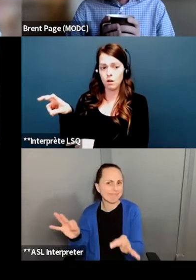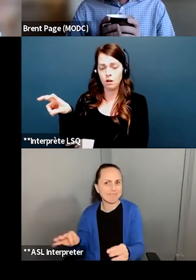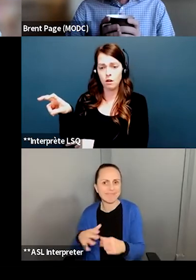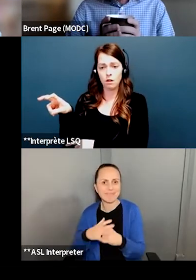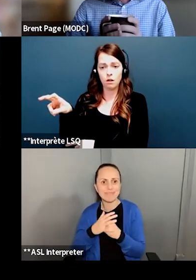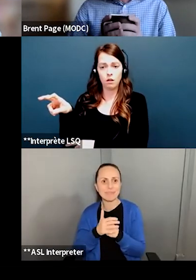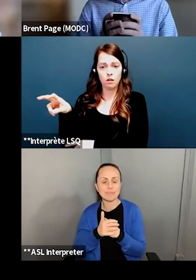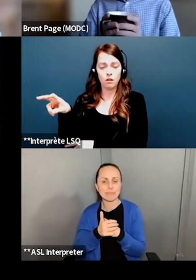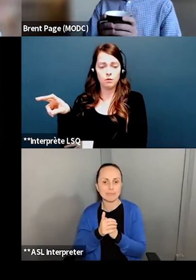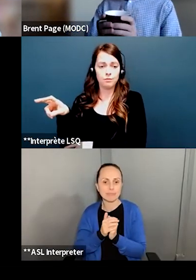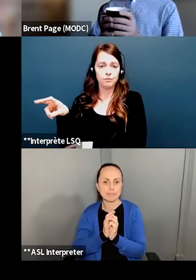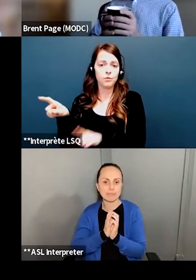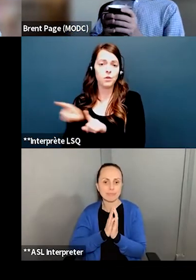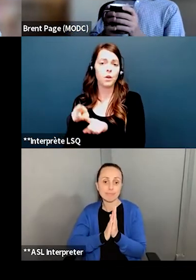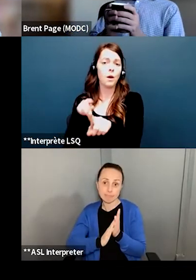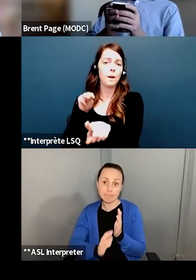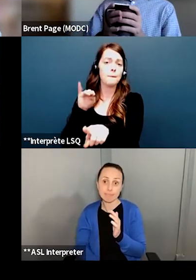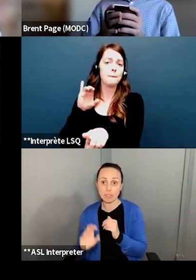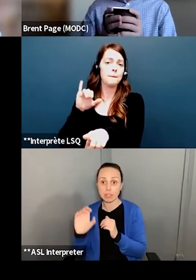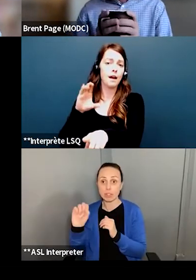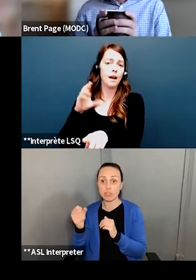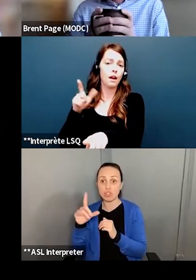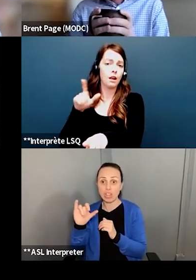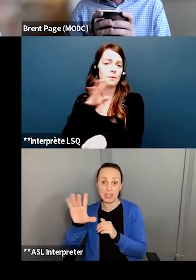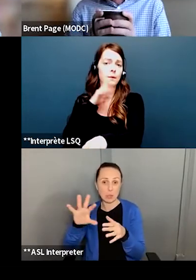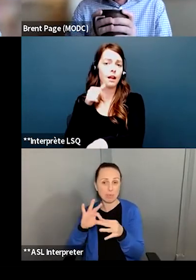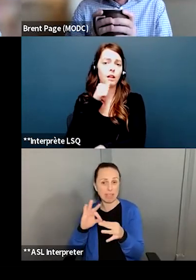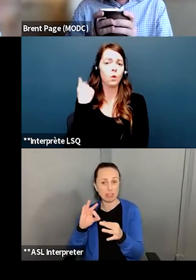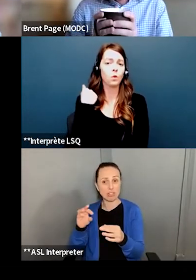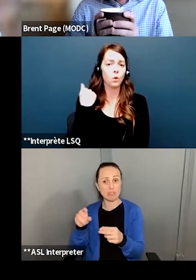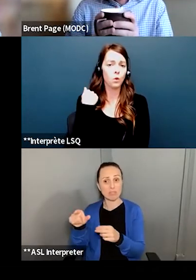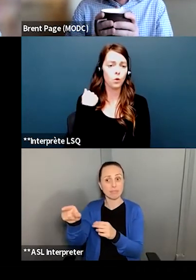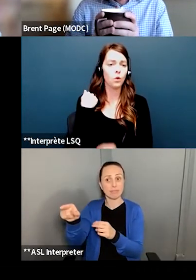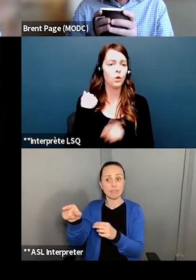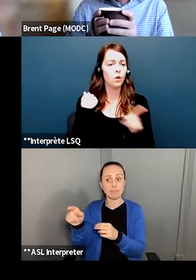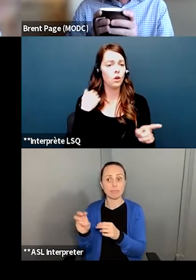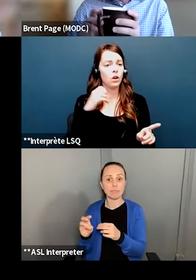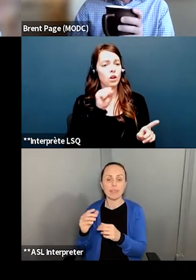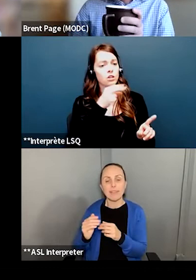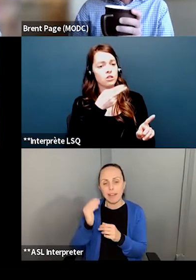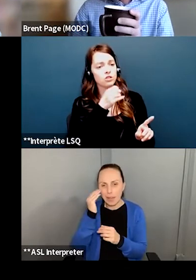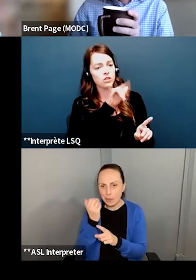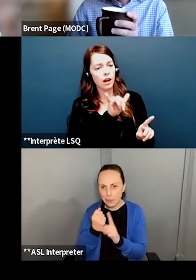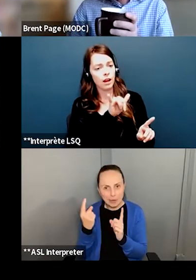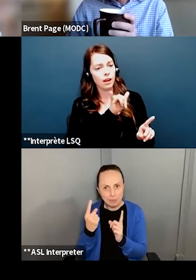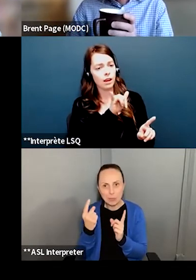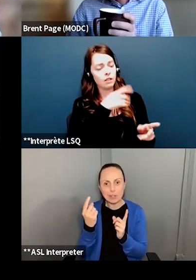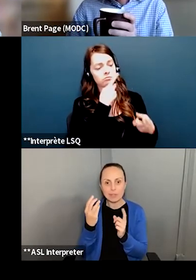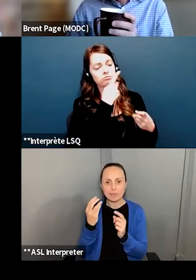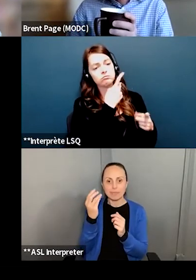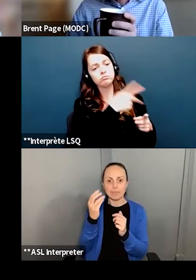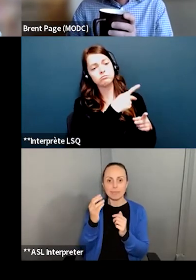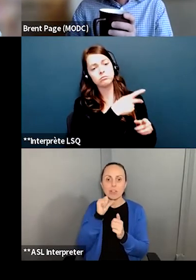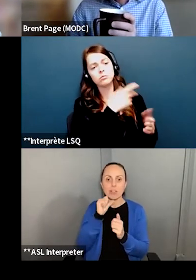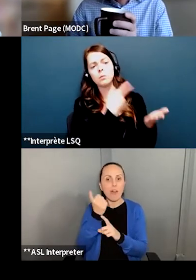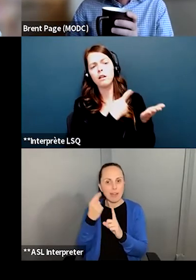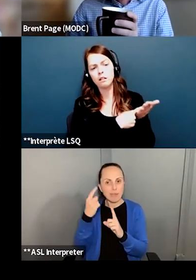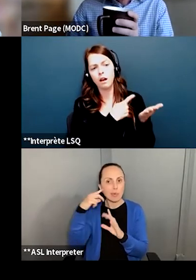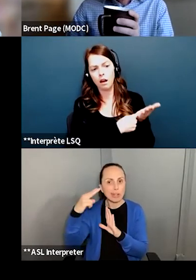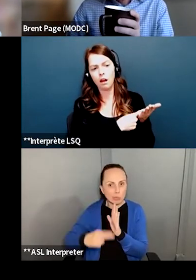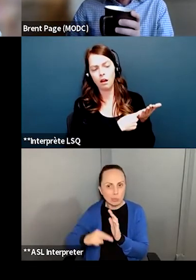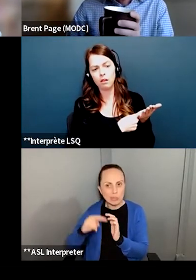So, Shelley, you mentioned in the comments that she made that I know everybody not everybody can see